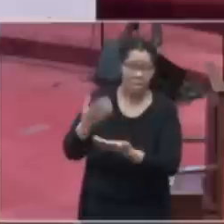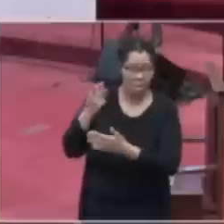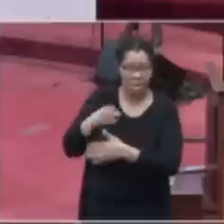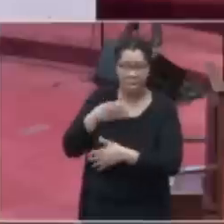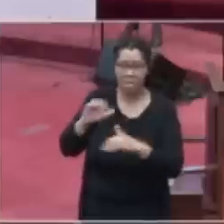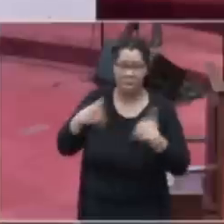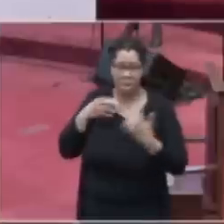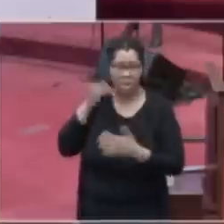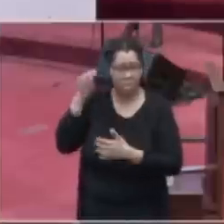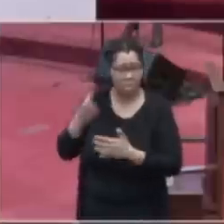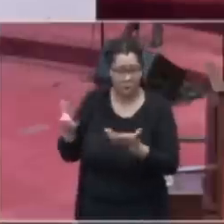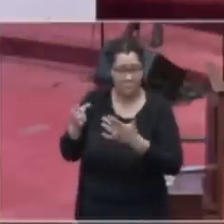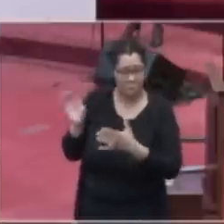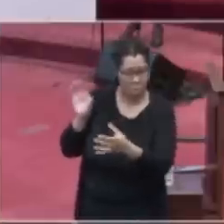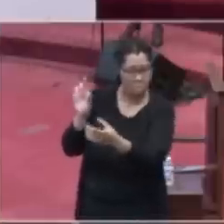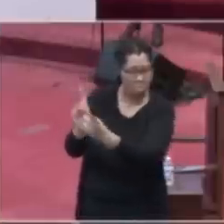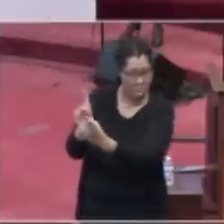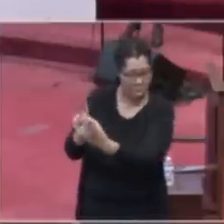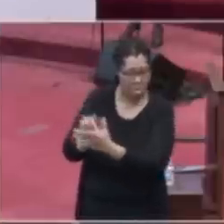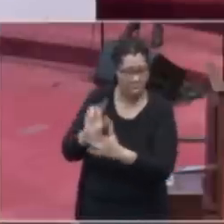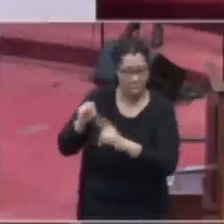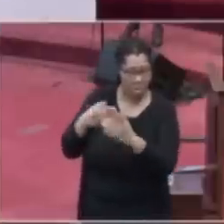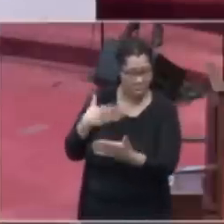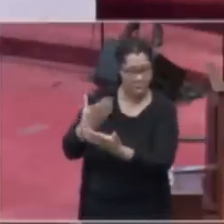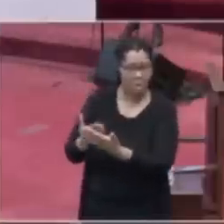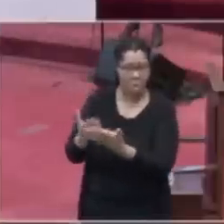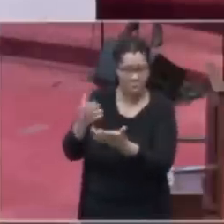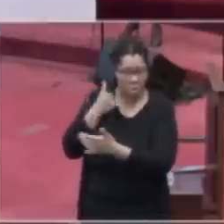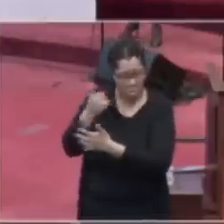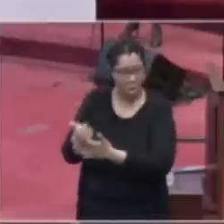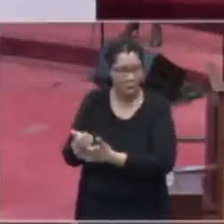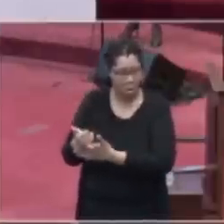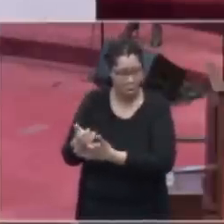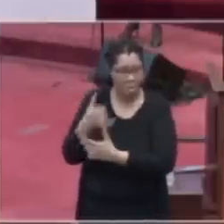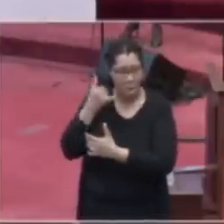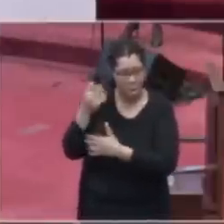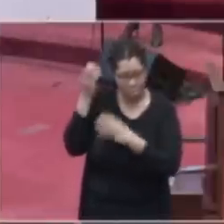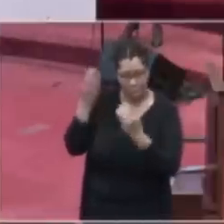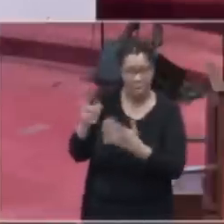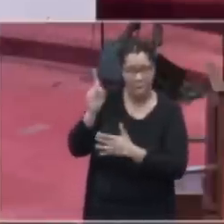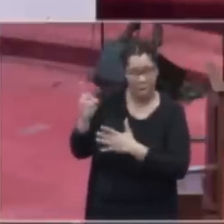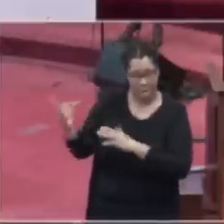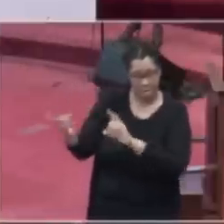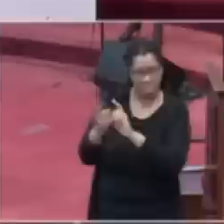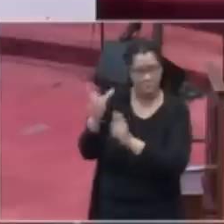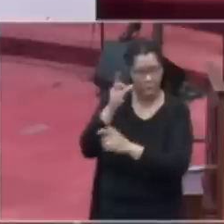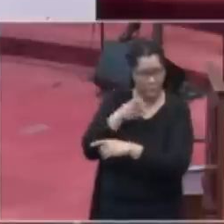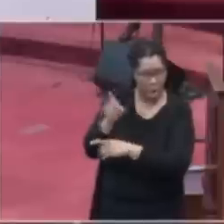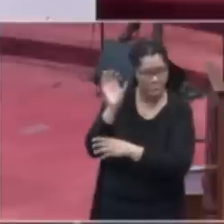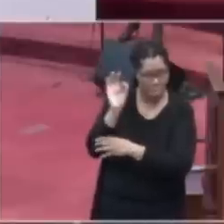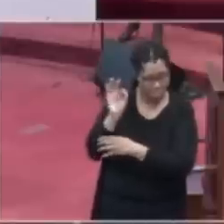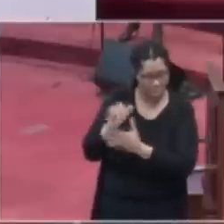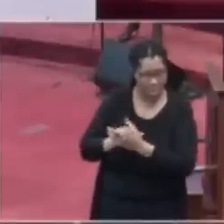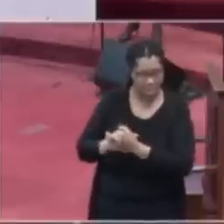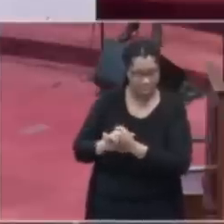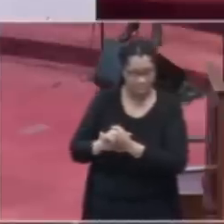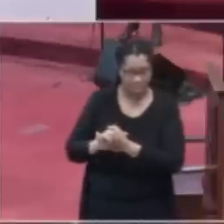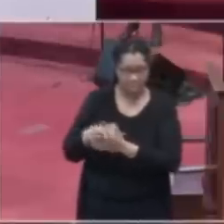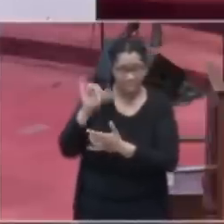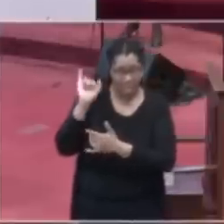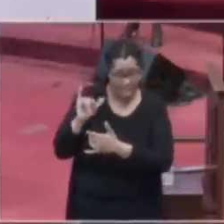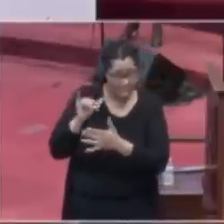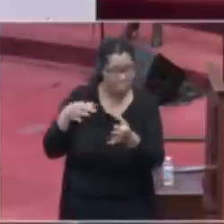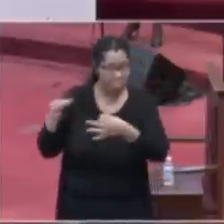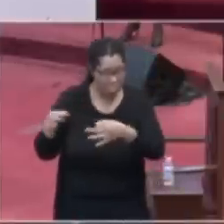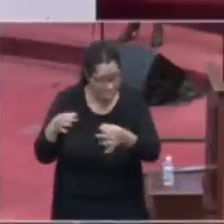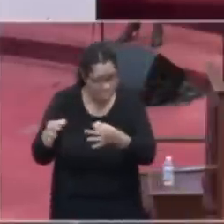want you to meet. So when you get there, I want you to call him, and I'm gonna call him and tell him he needs to come hear you preach. And it was that